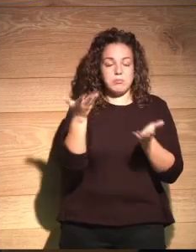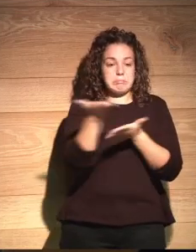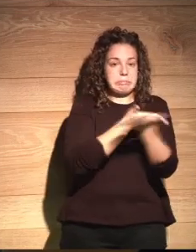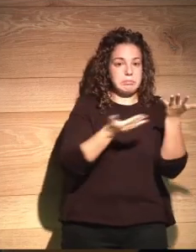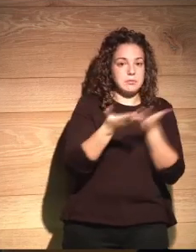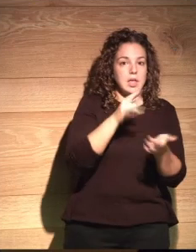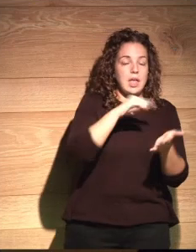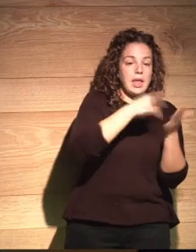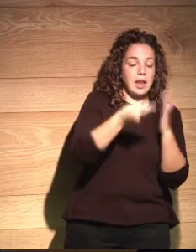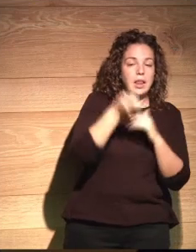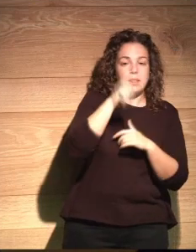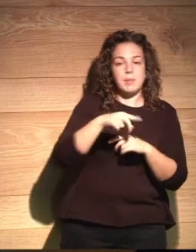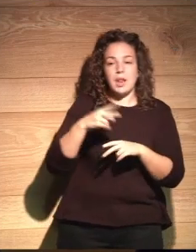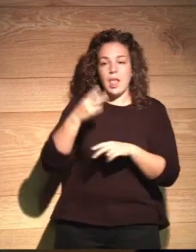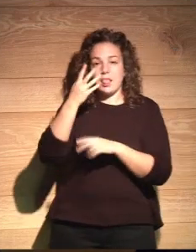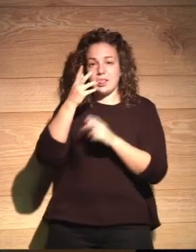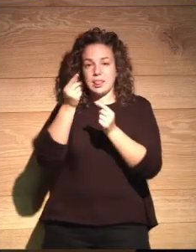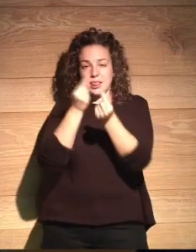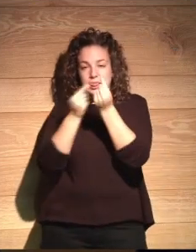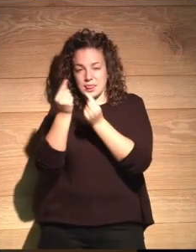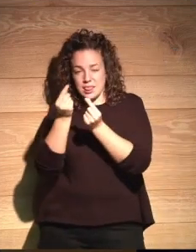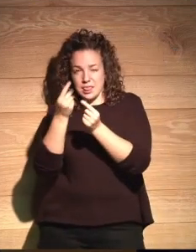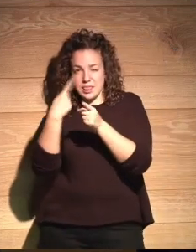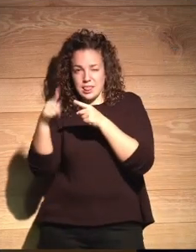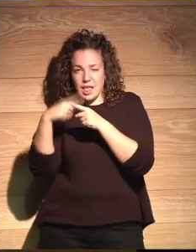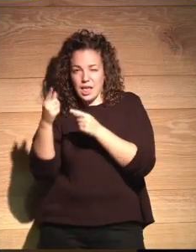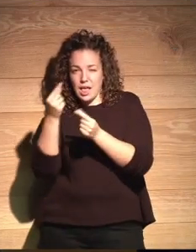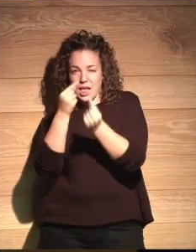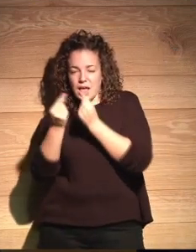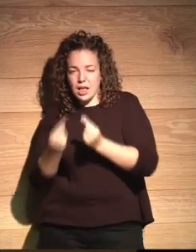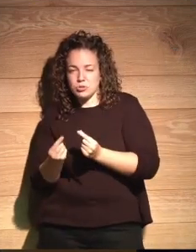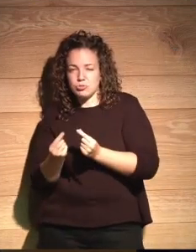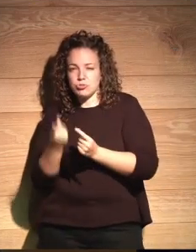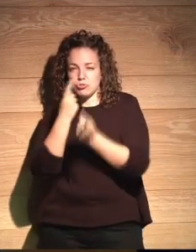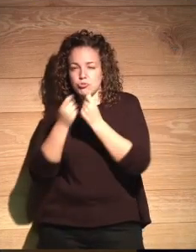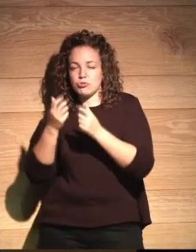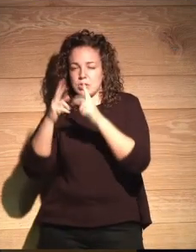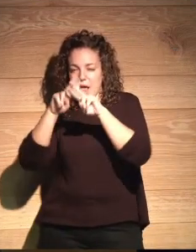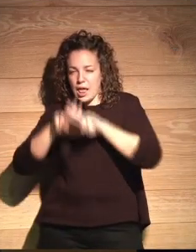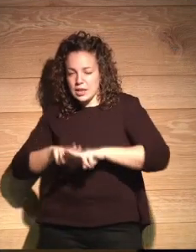publication. He combines engineering, technology, data analysis.